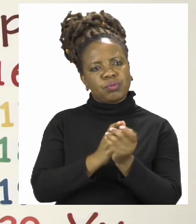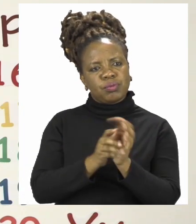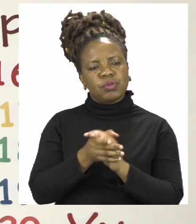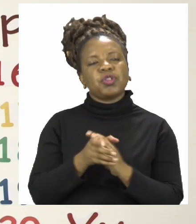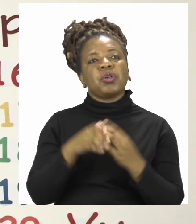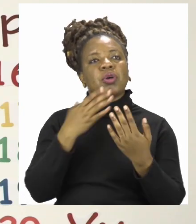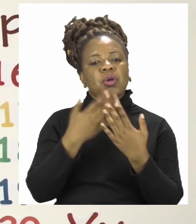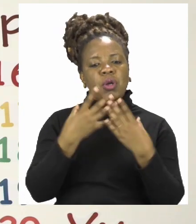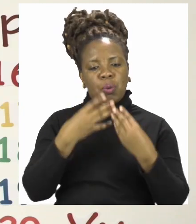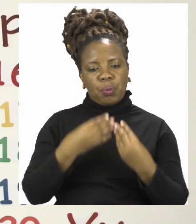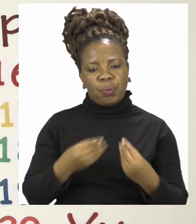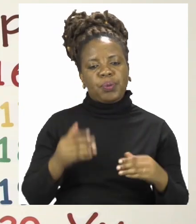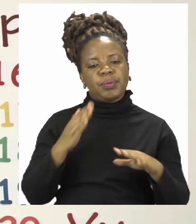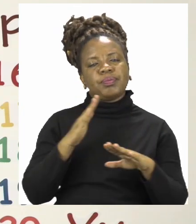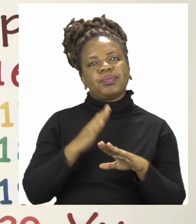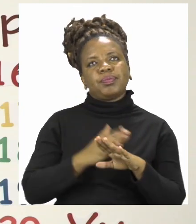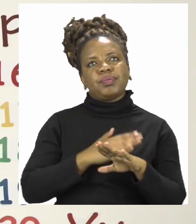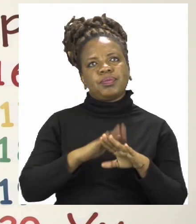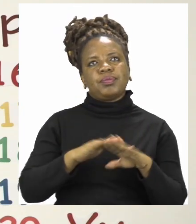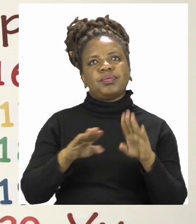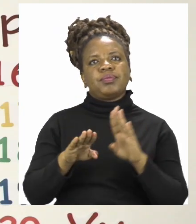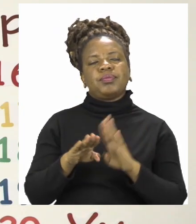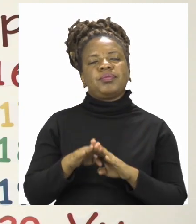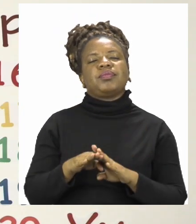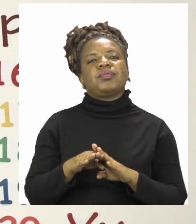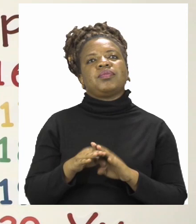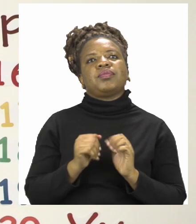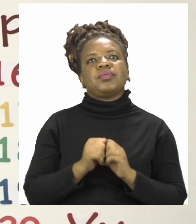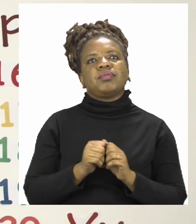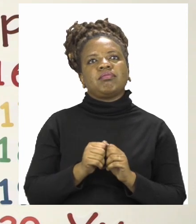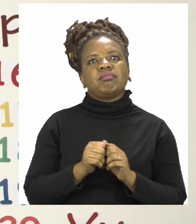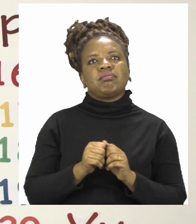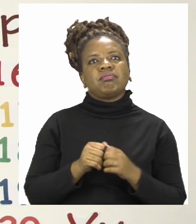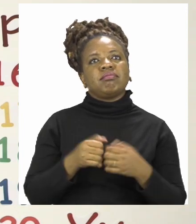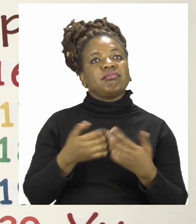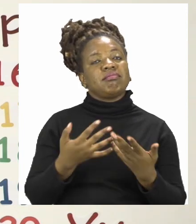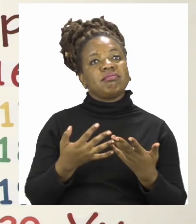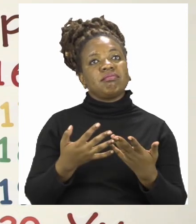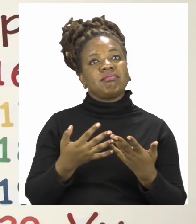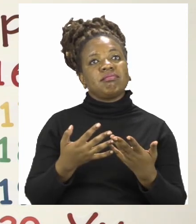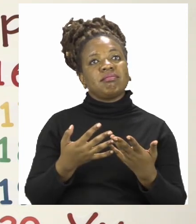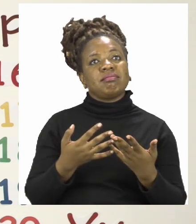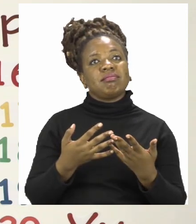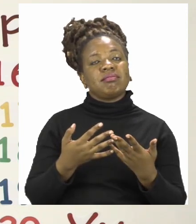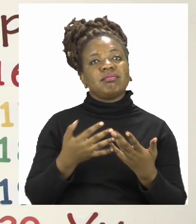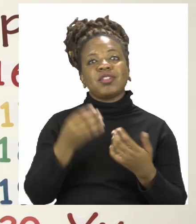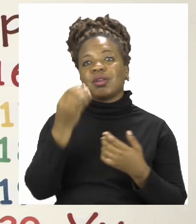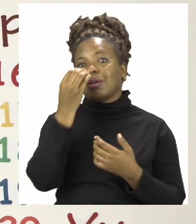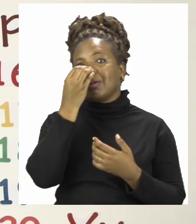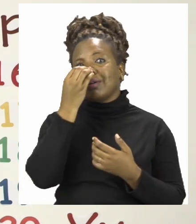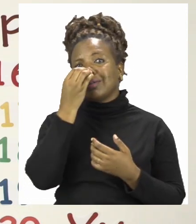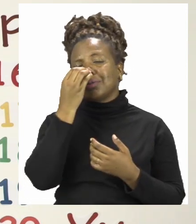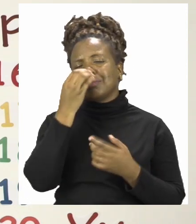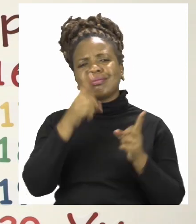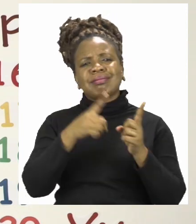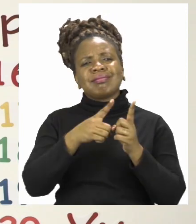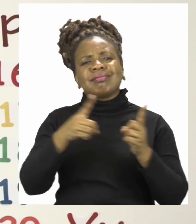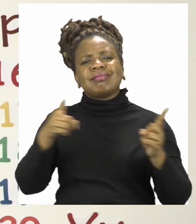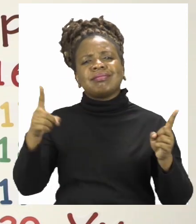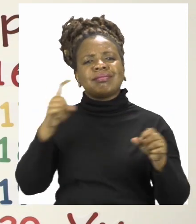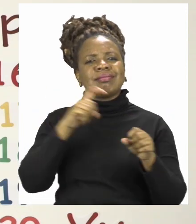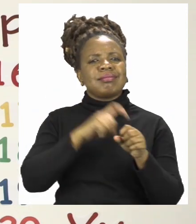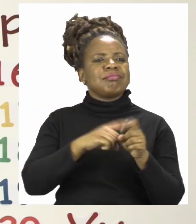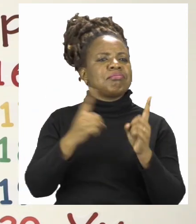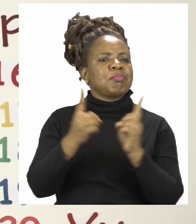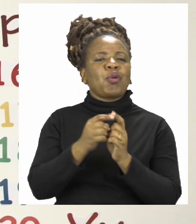else. I wonder though, I have not seen Zoshi in a long time. I think he was outside playing, but he said he was going to come and